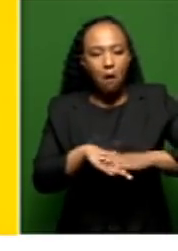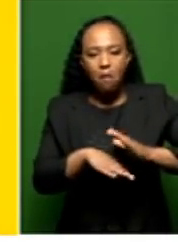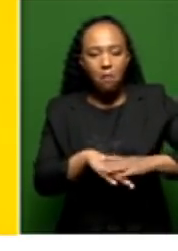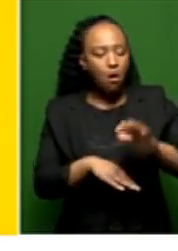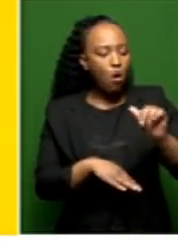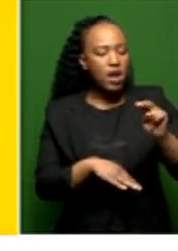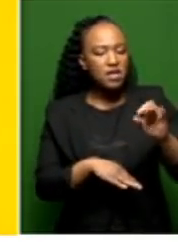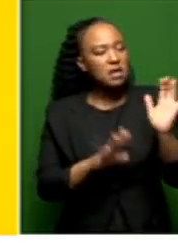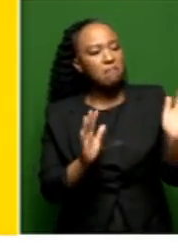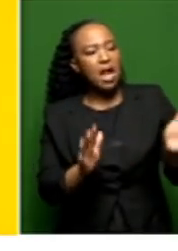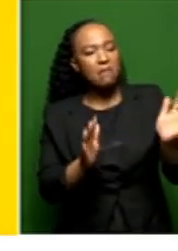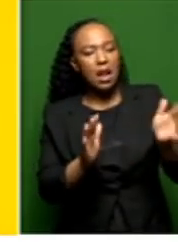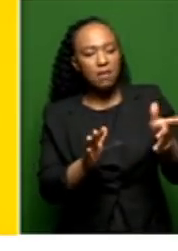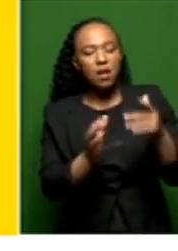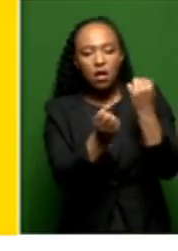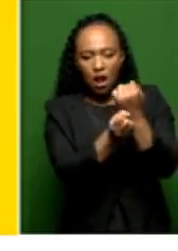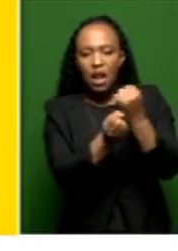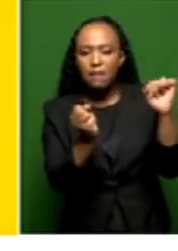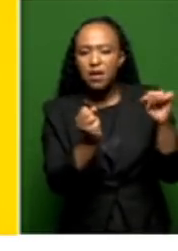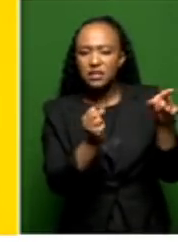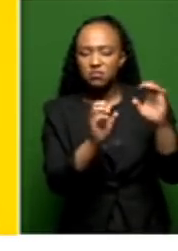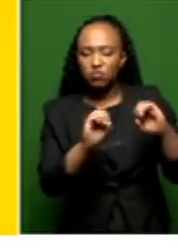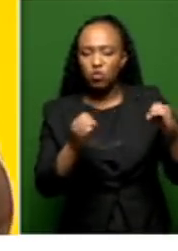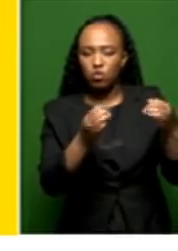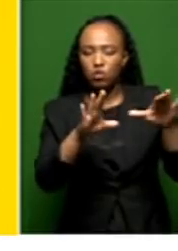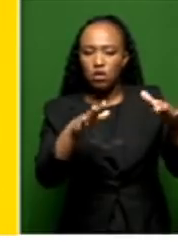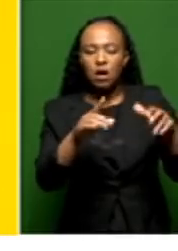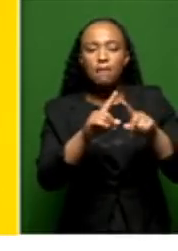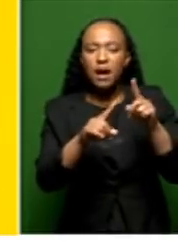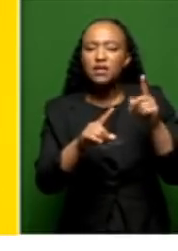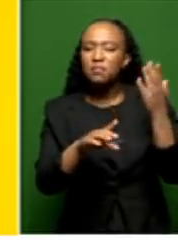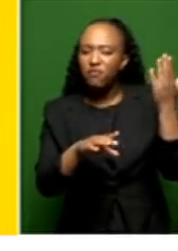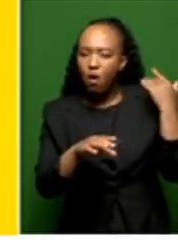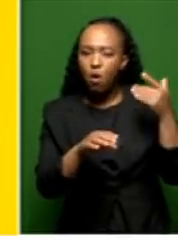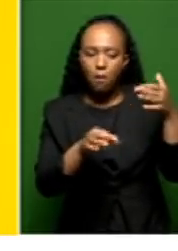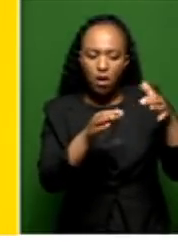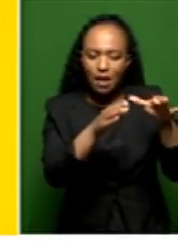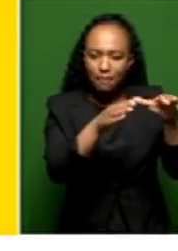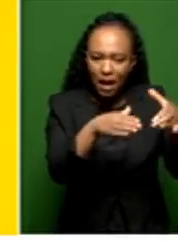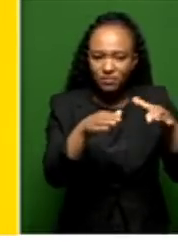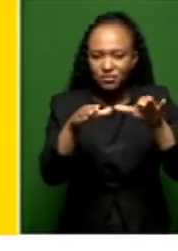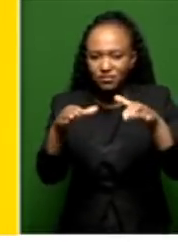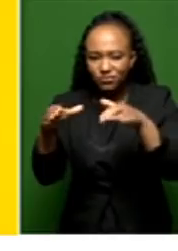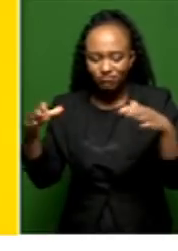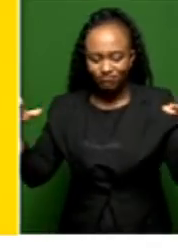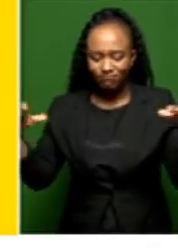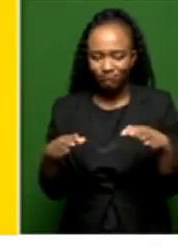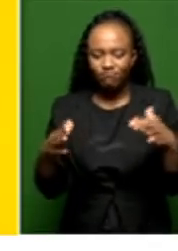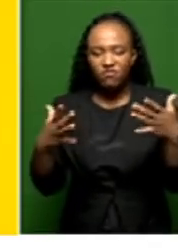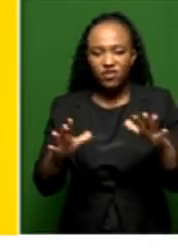the liberation movement, this single entity, instead of this collective of organizations that were part of